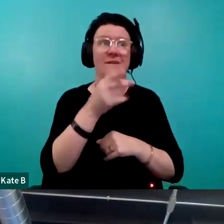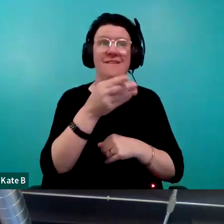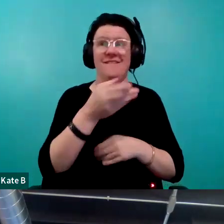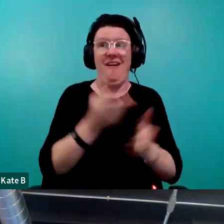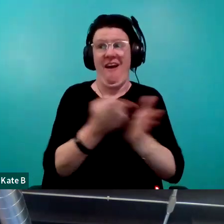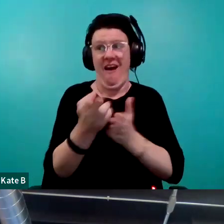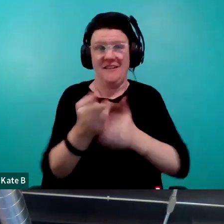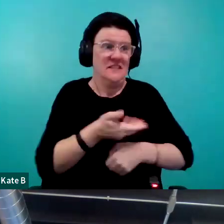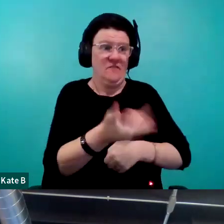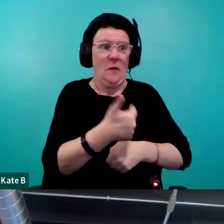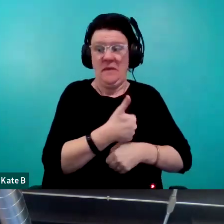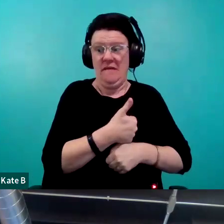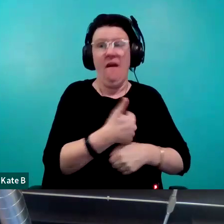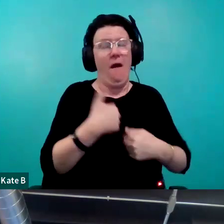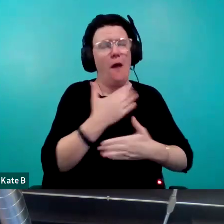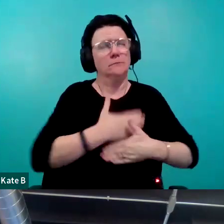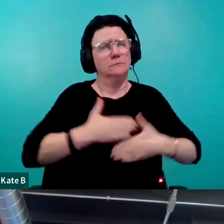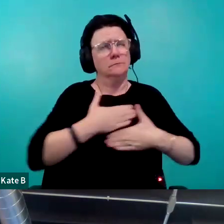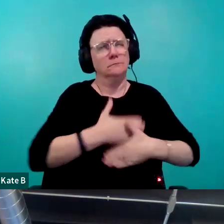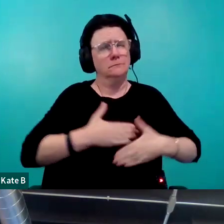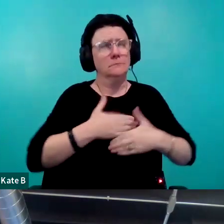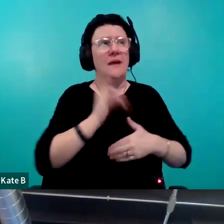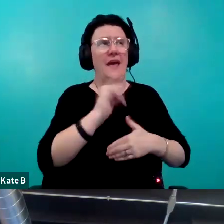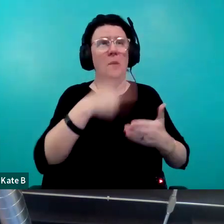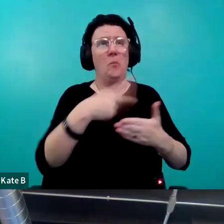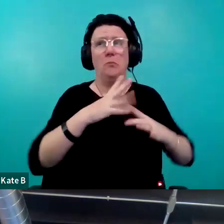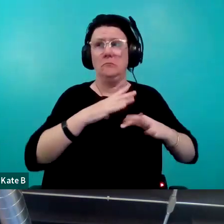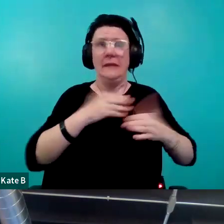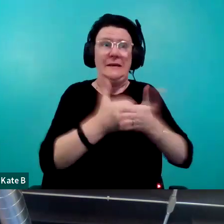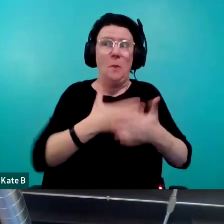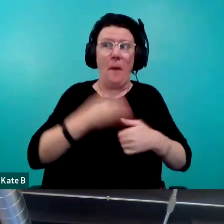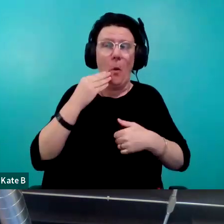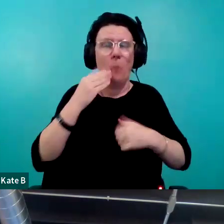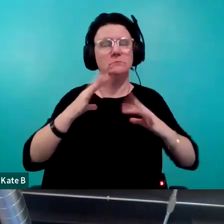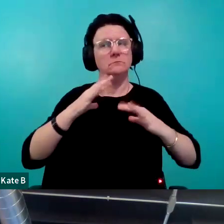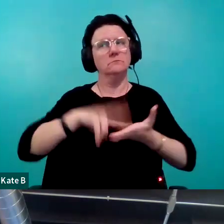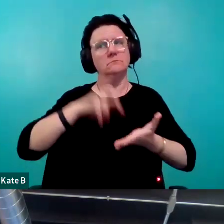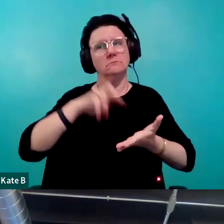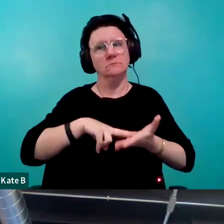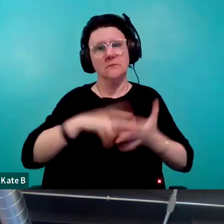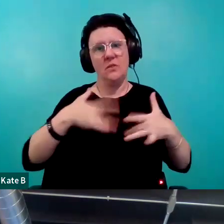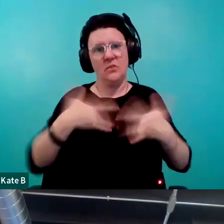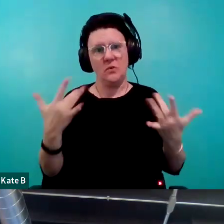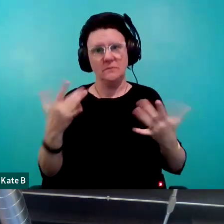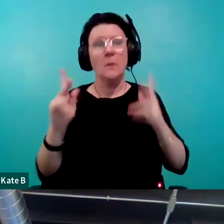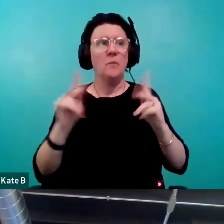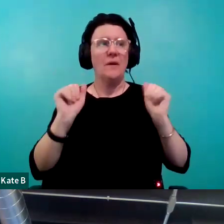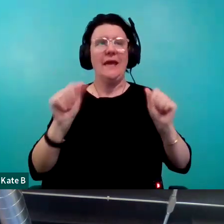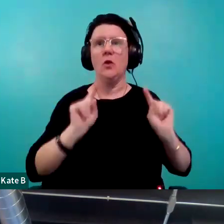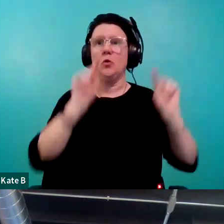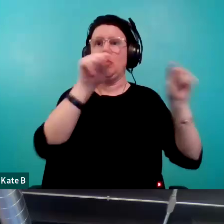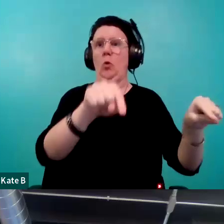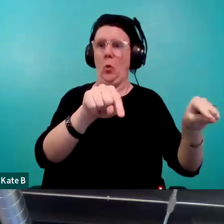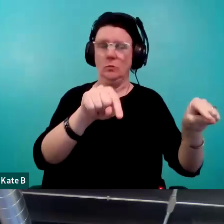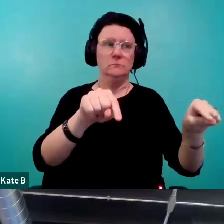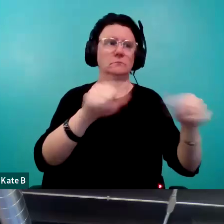about. And I am just grateful that there is a program like this so close to home, that individuals can go on